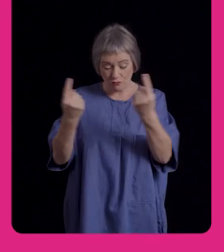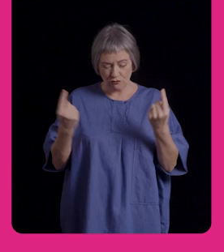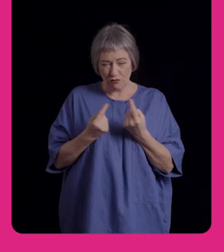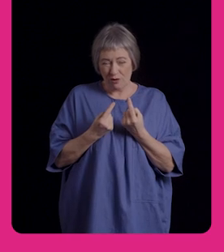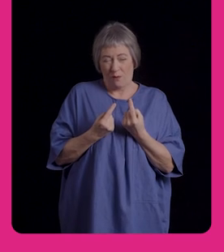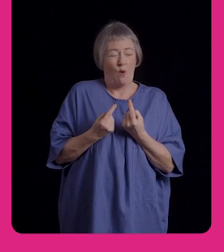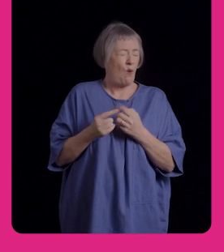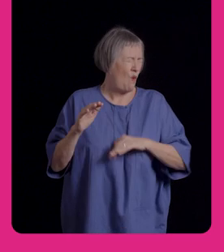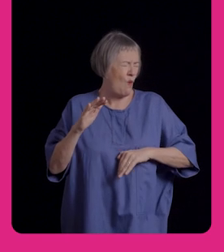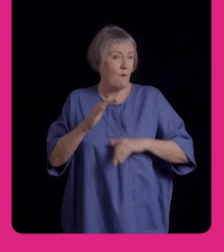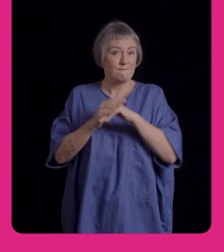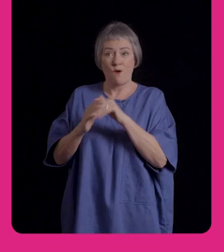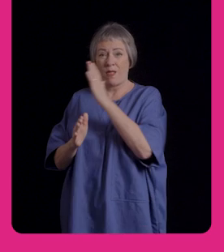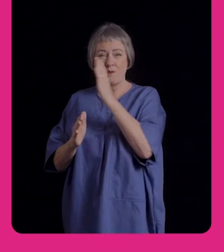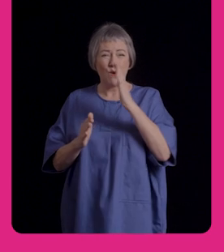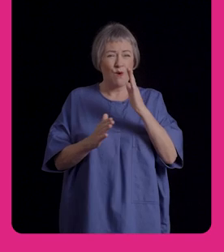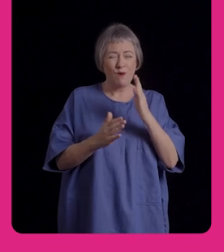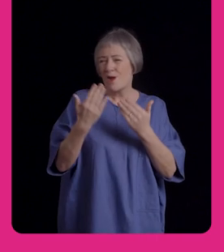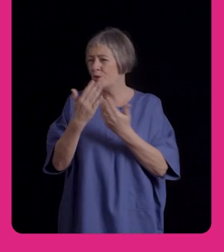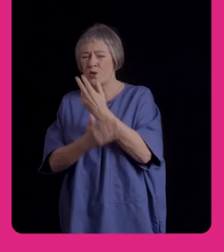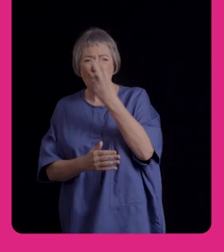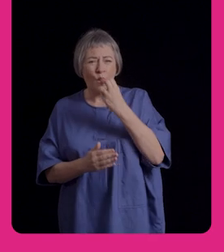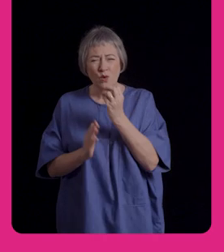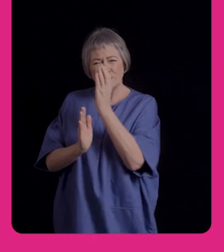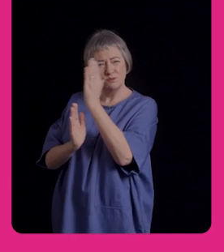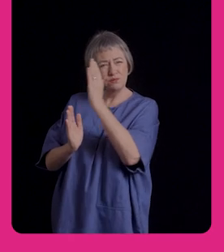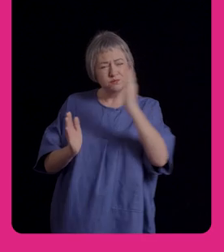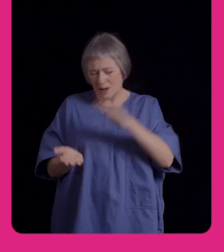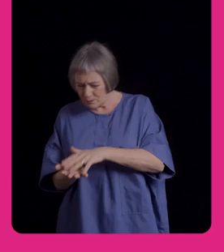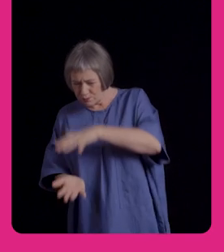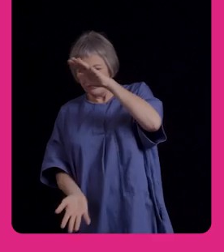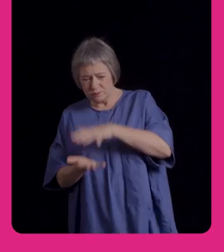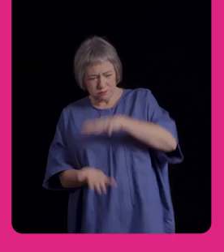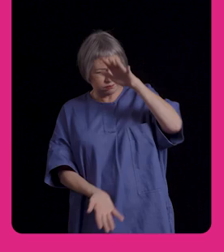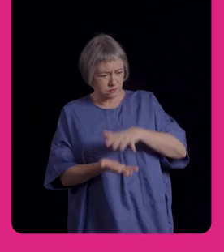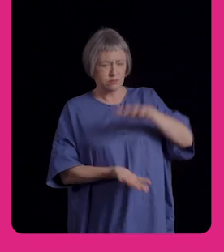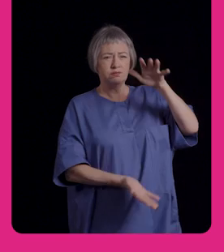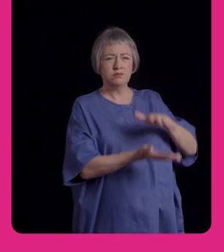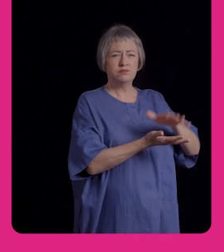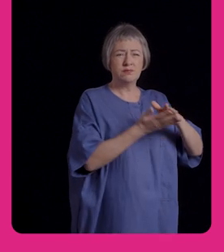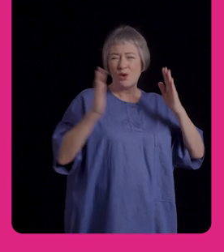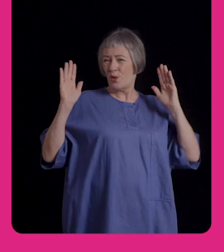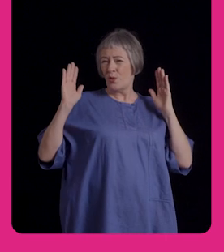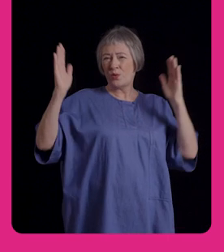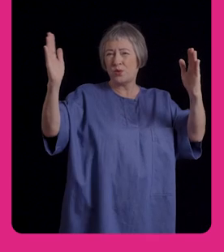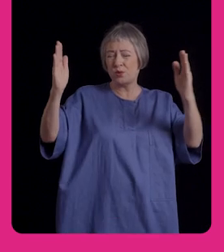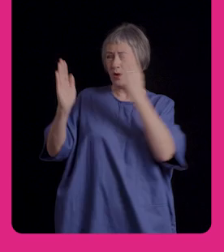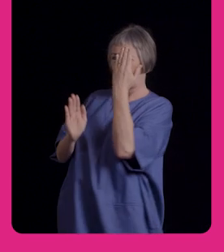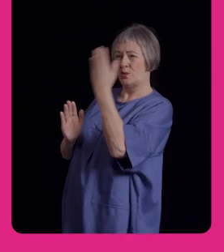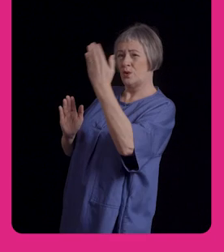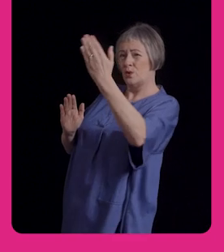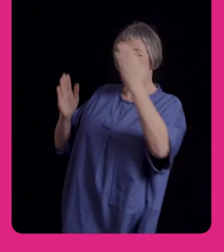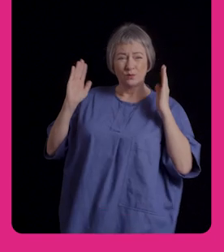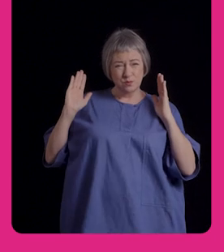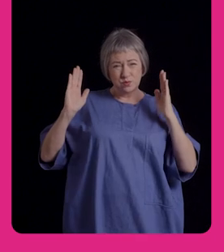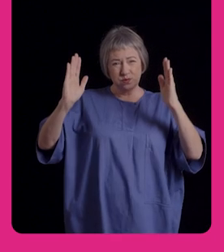room crammed full of books, new and old, stacked in piles on rickety tables in front of you, walls lined with bookshelves